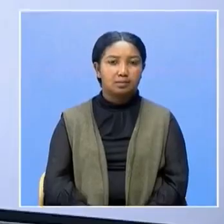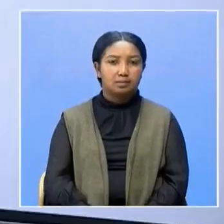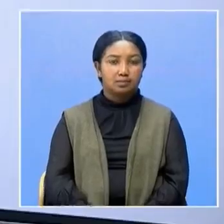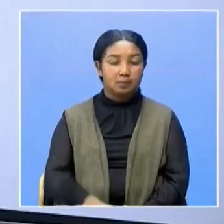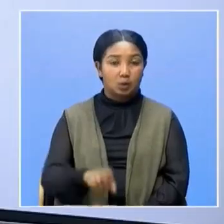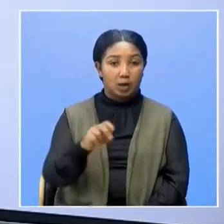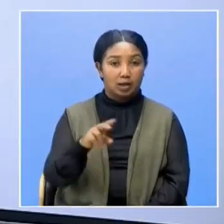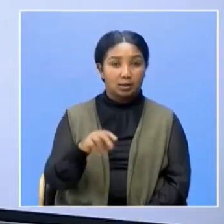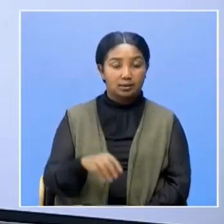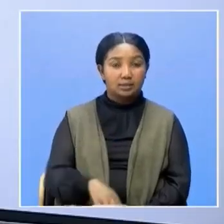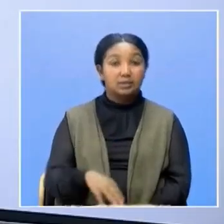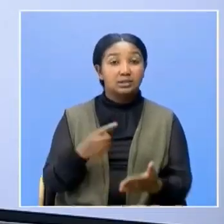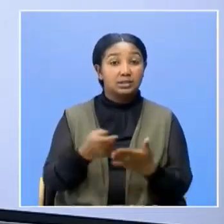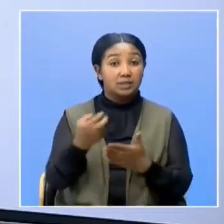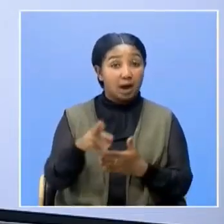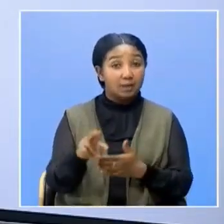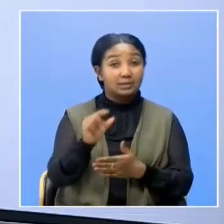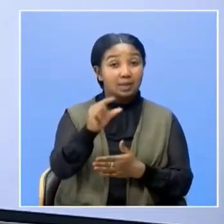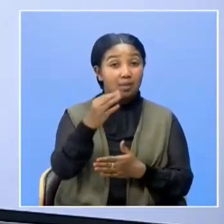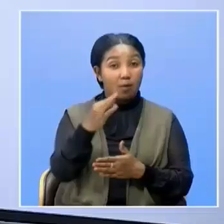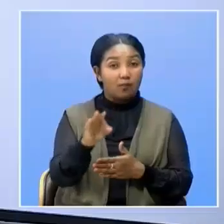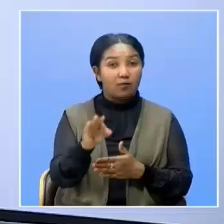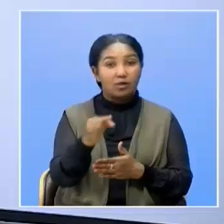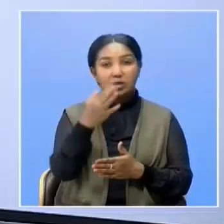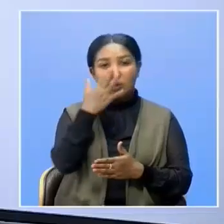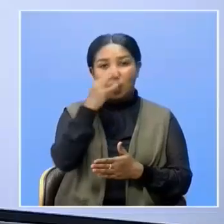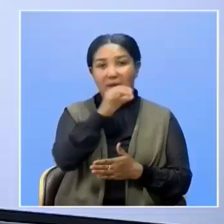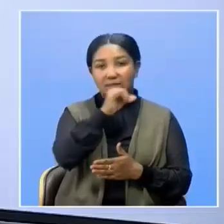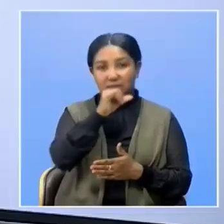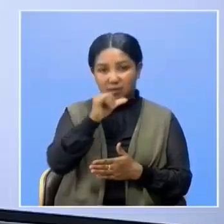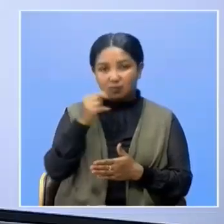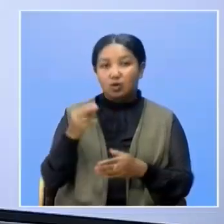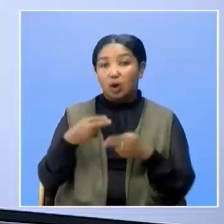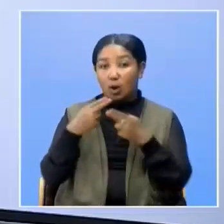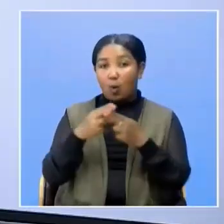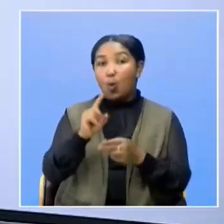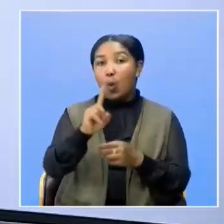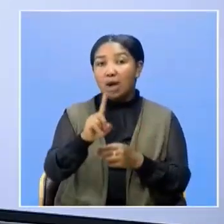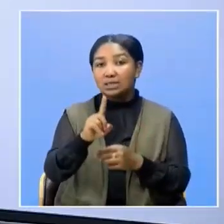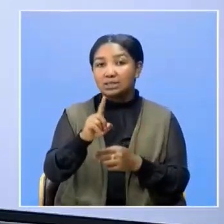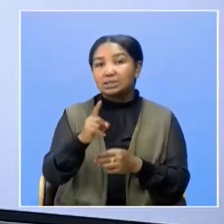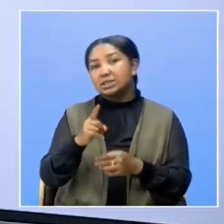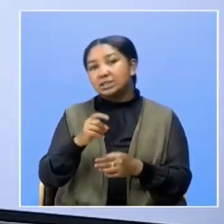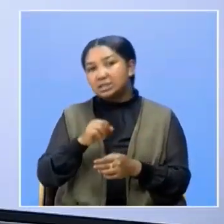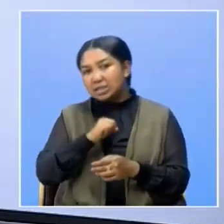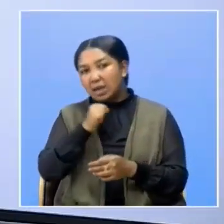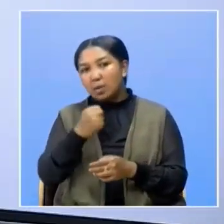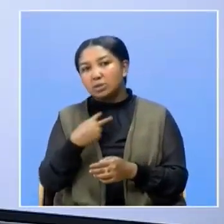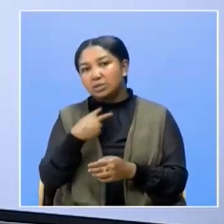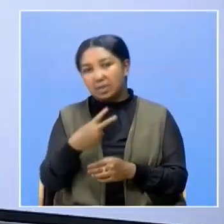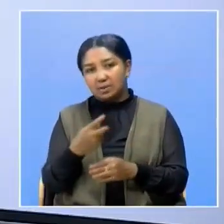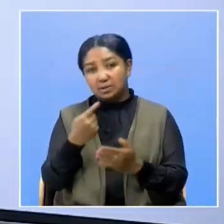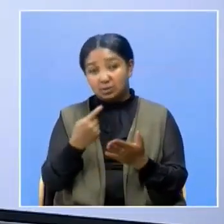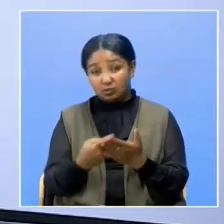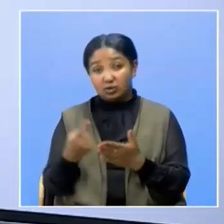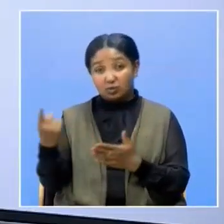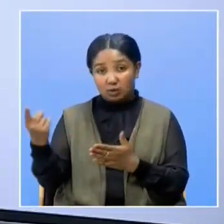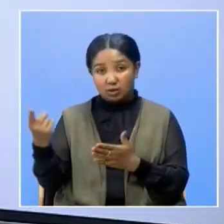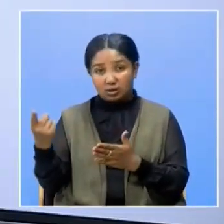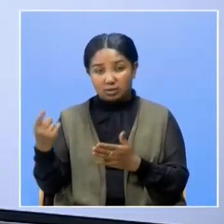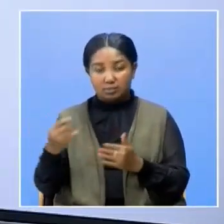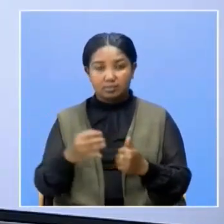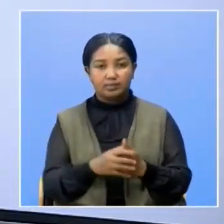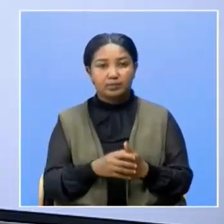okay? These are some of the common adjectives that are called one-syllable words. For these words,